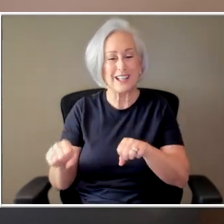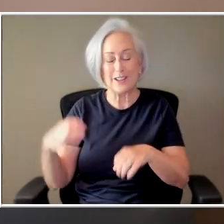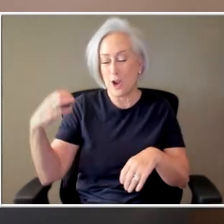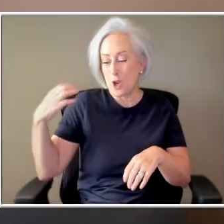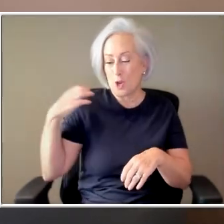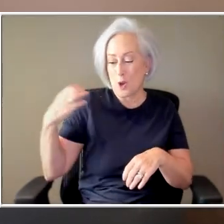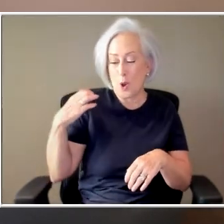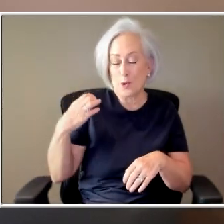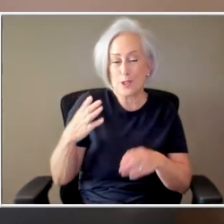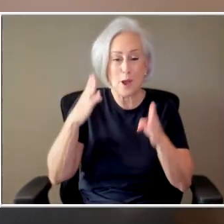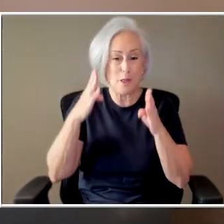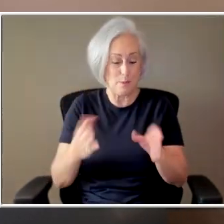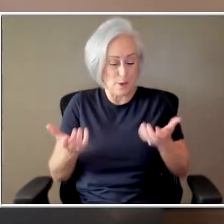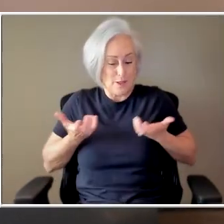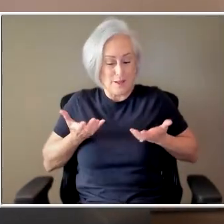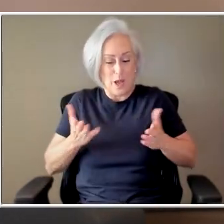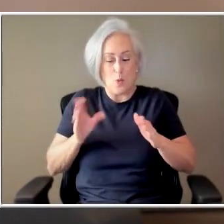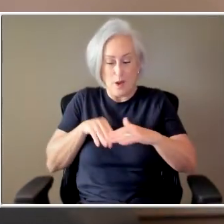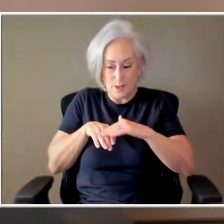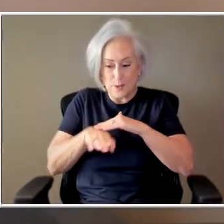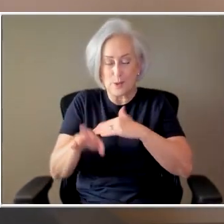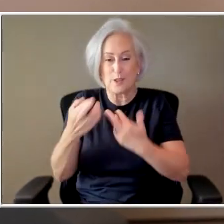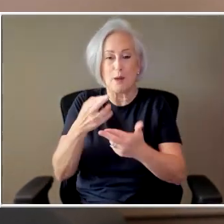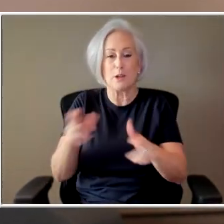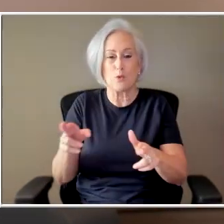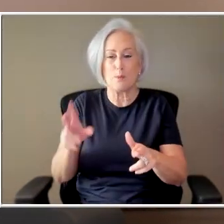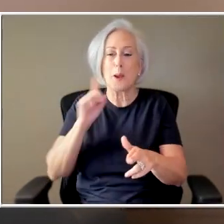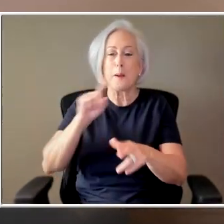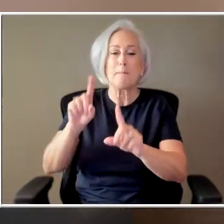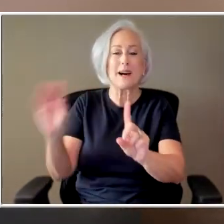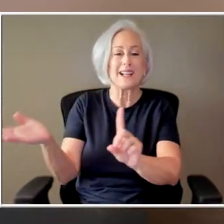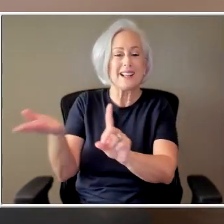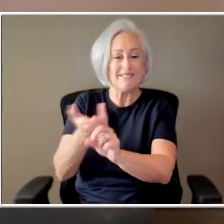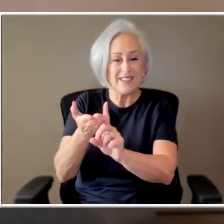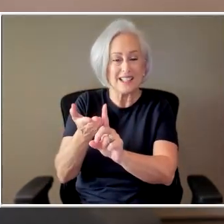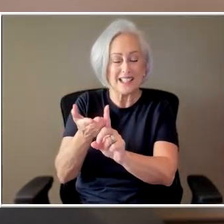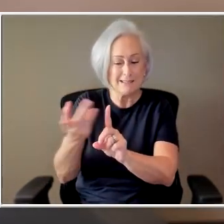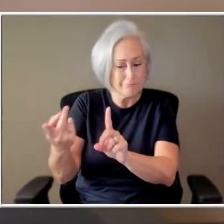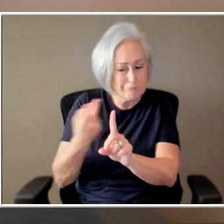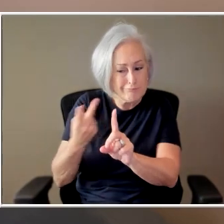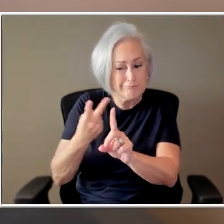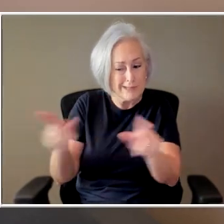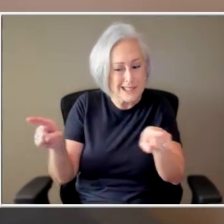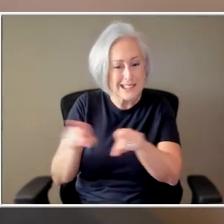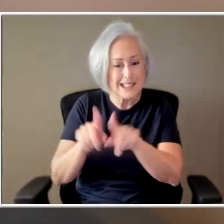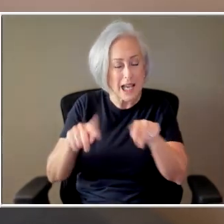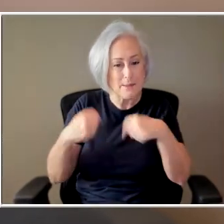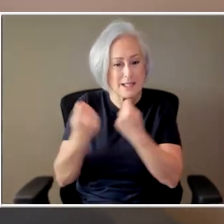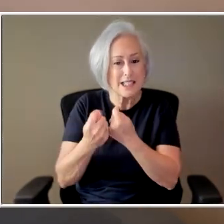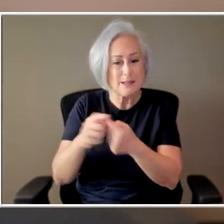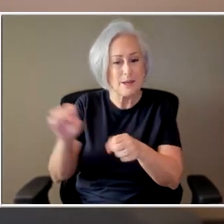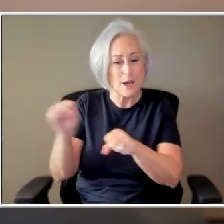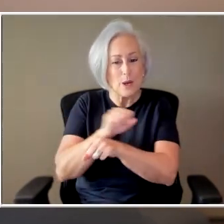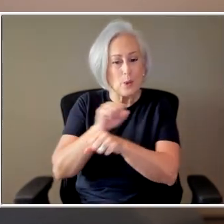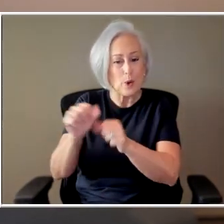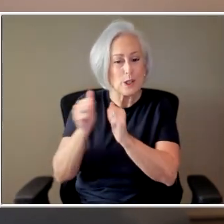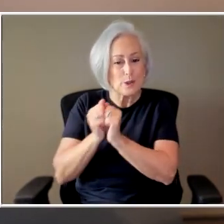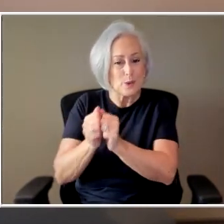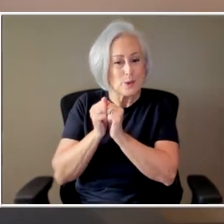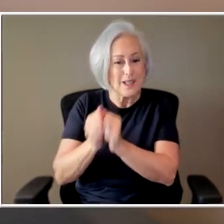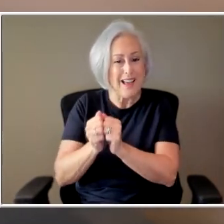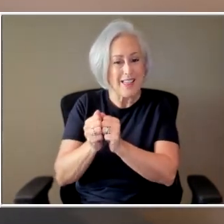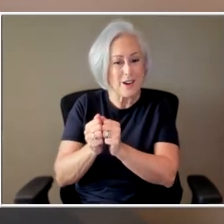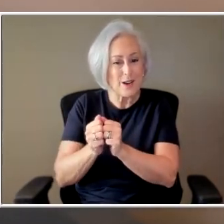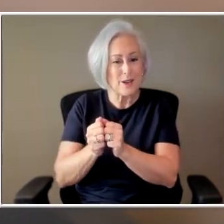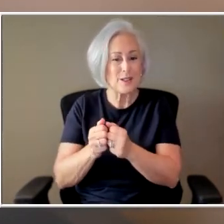kind of convincing them we're on the same team, we want to work together. I don't know what they're feeling because I haven't been a patient, but we do know